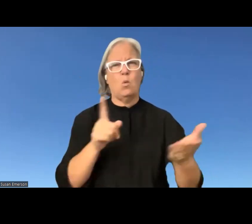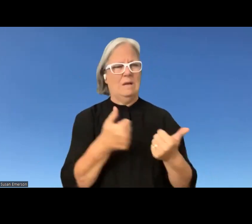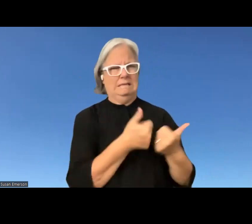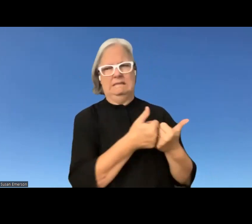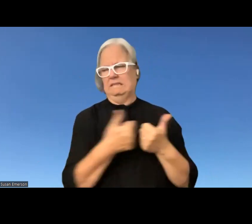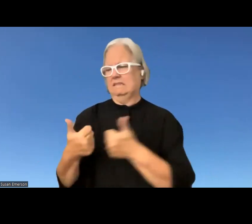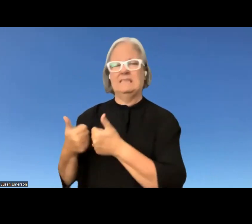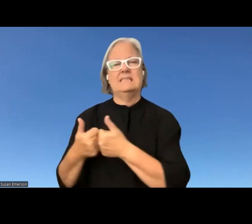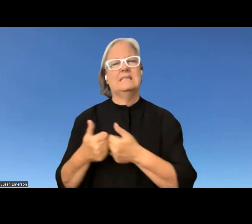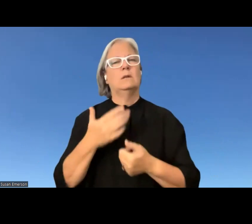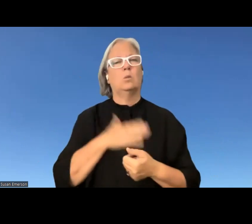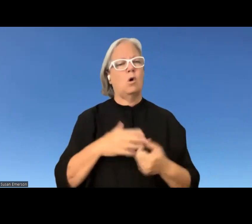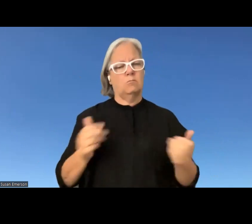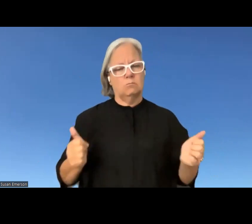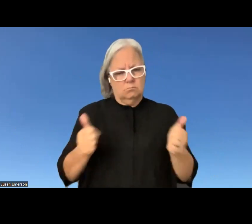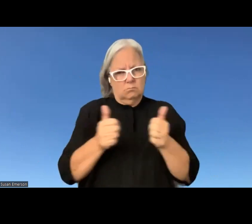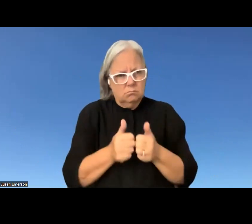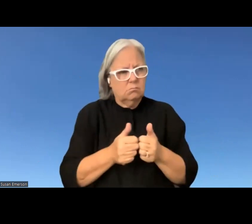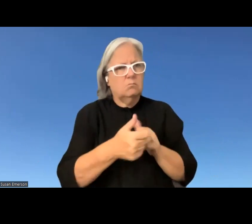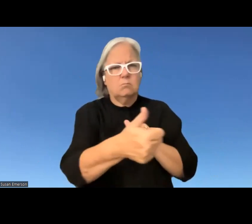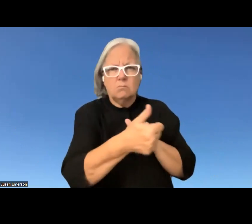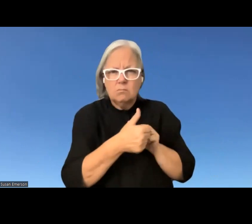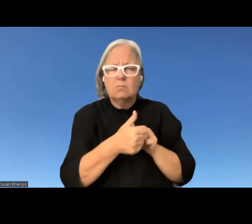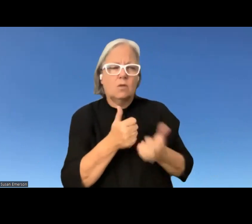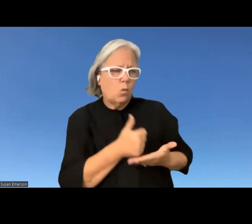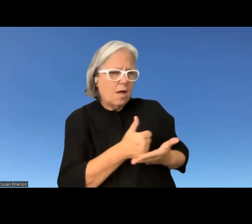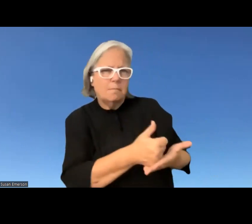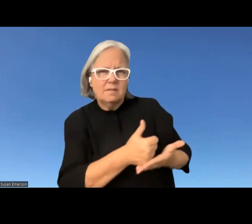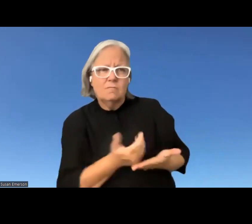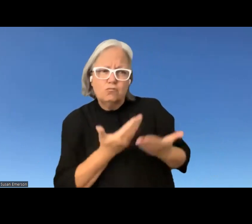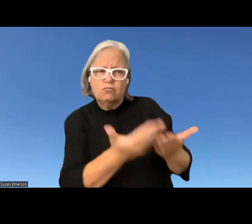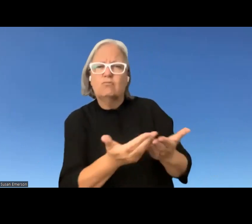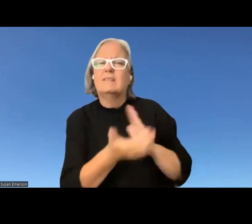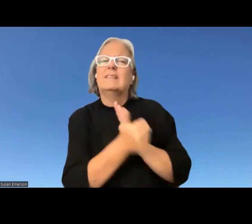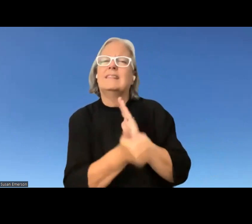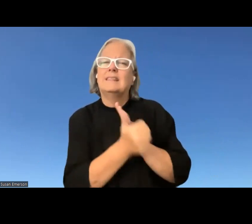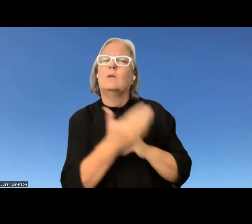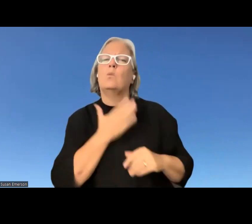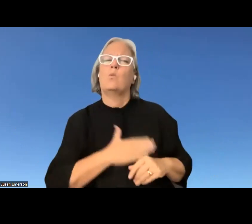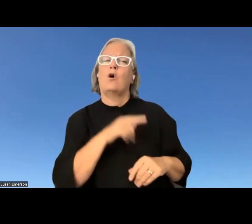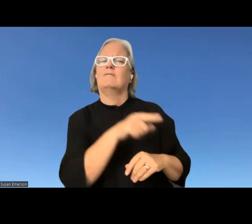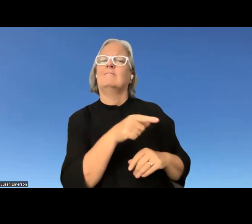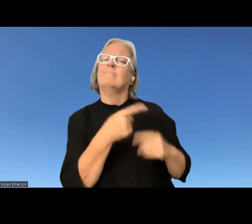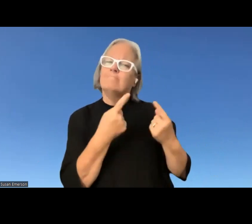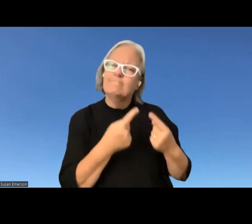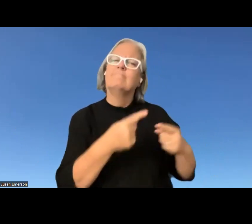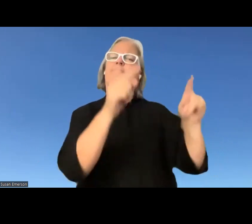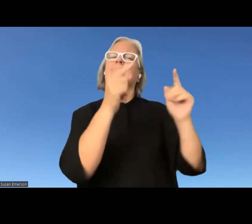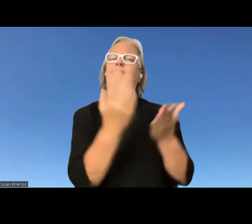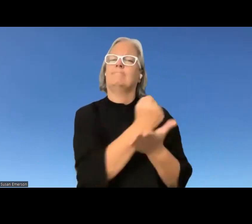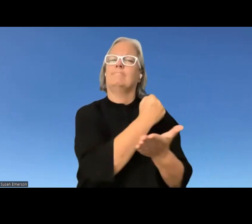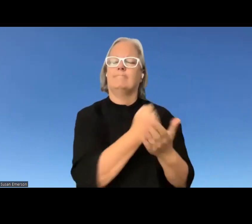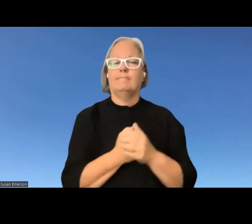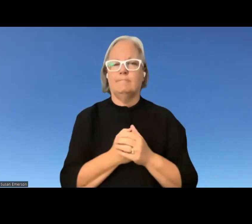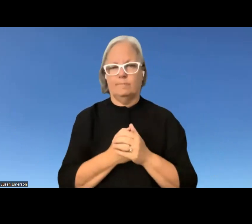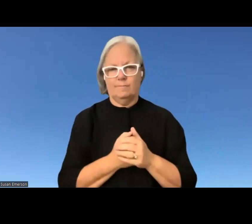people together and help them and arm them with the skills so that they can be successful. And I think that the scaling and